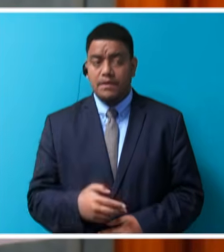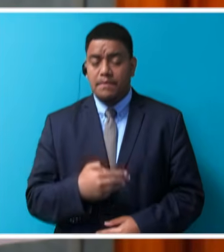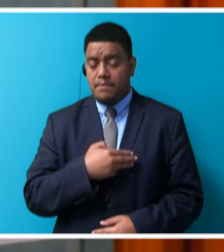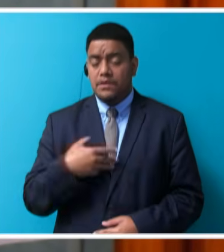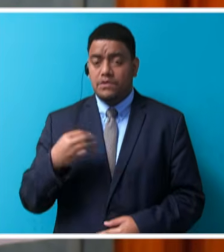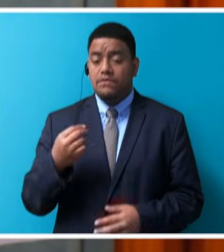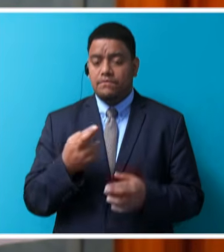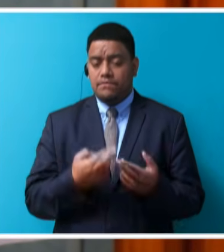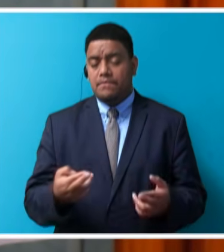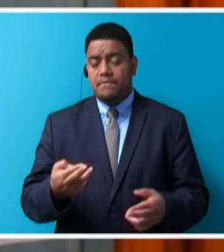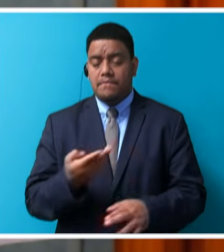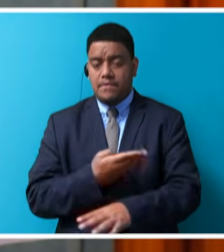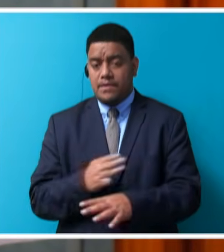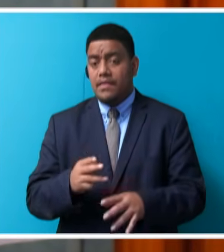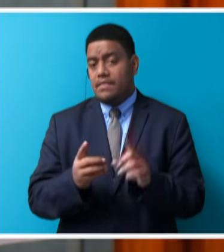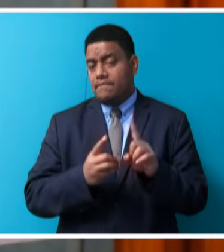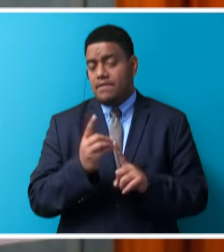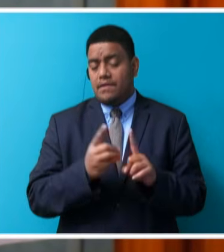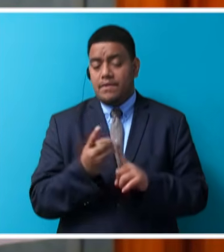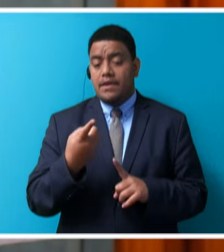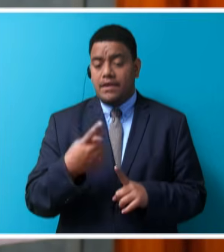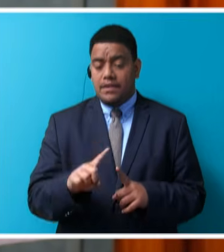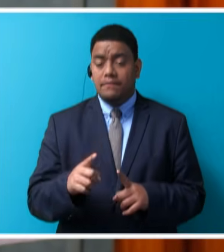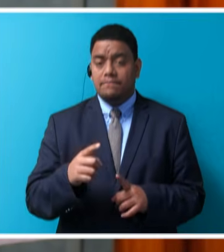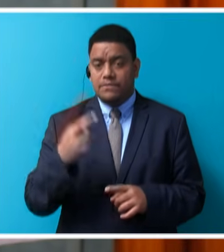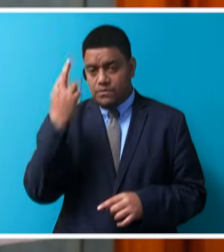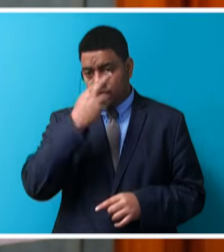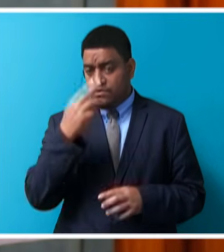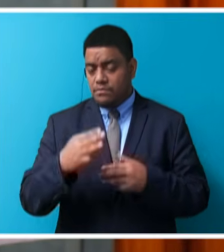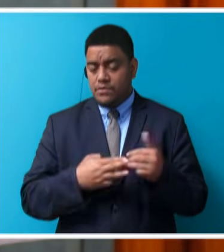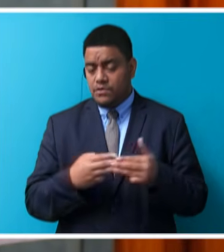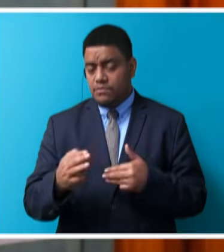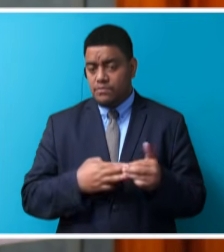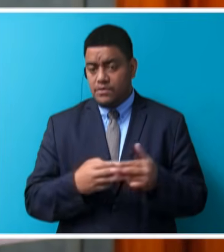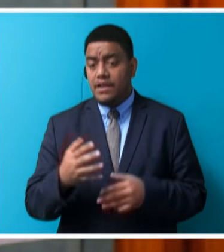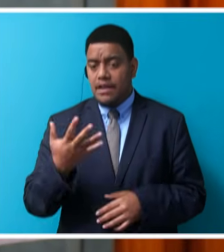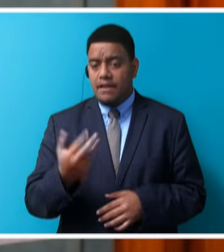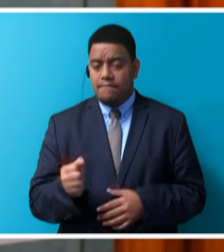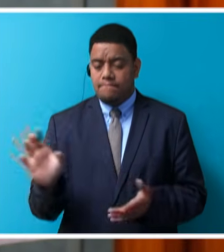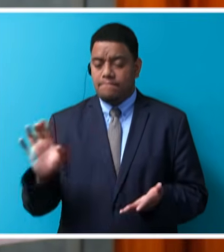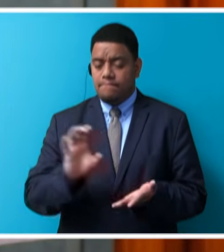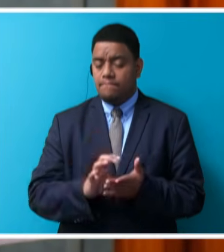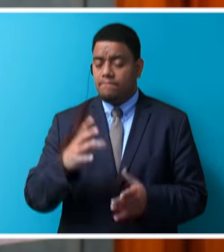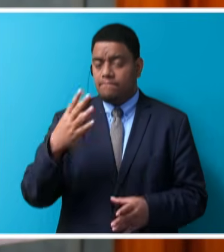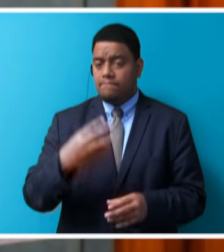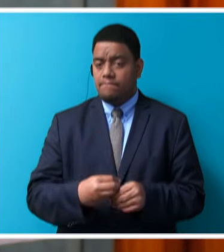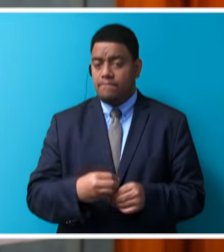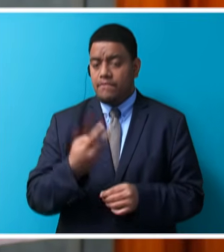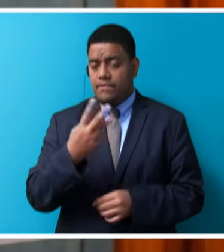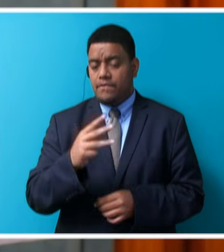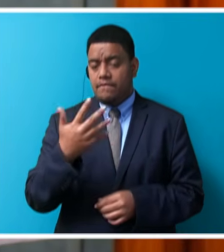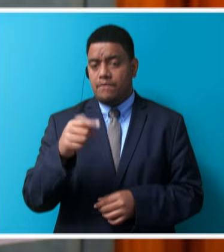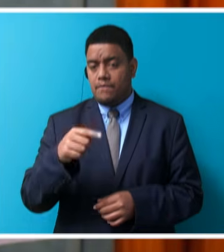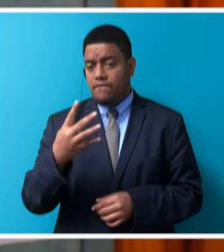of Rural and Maritime Development and Disaster Risk Management has been allocated